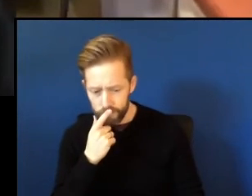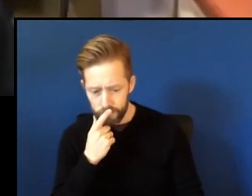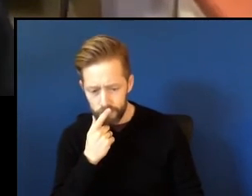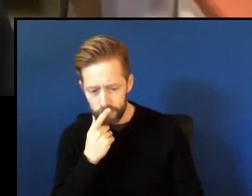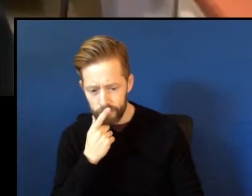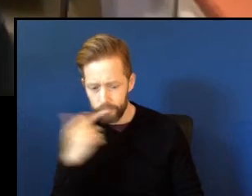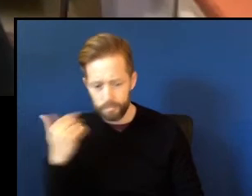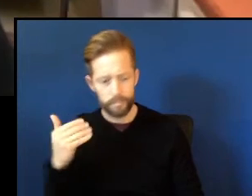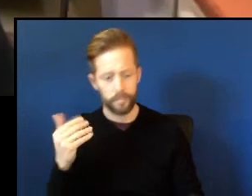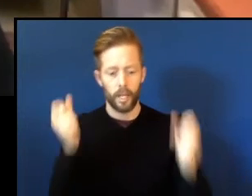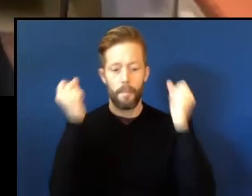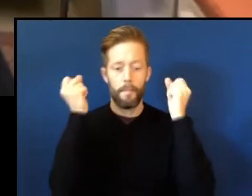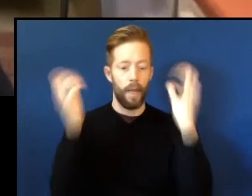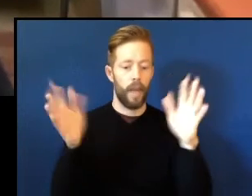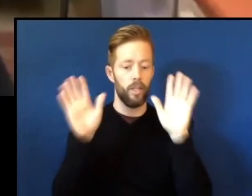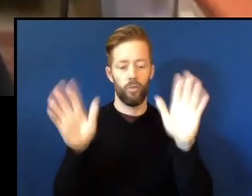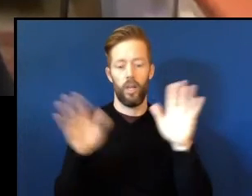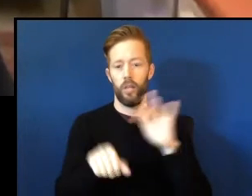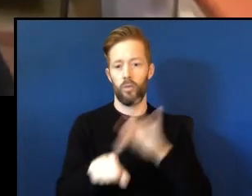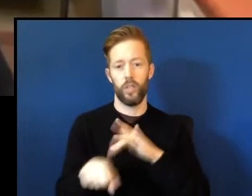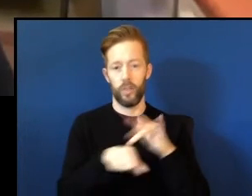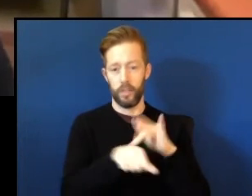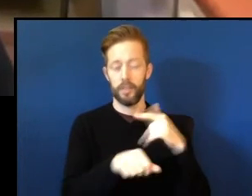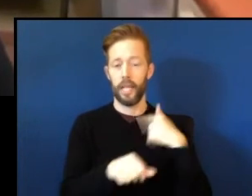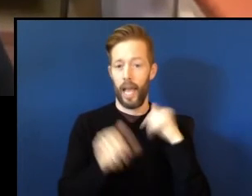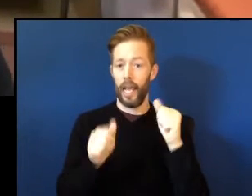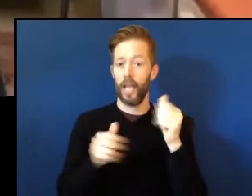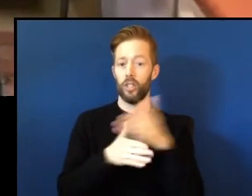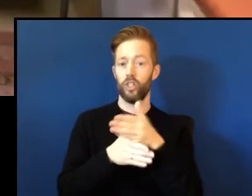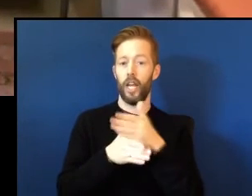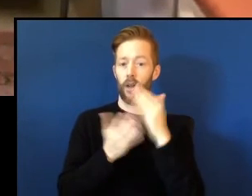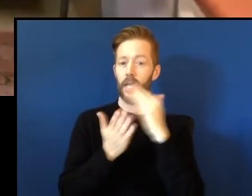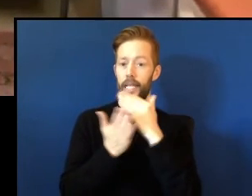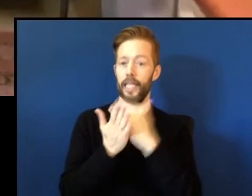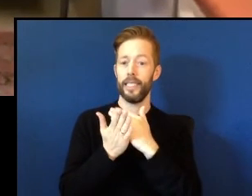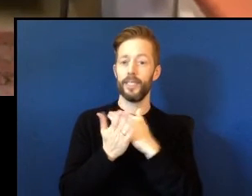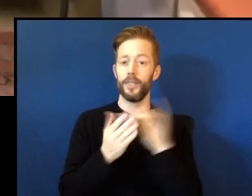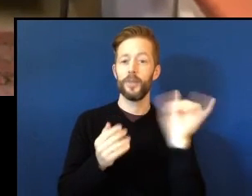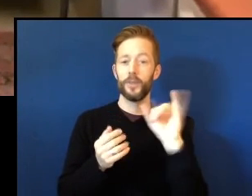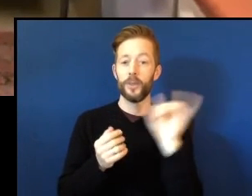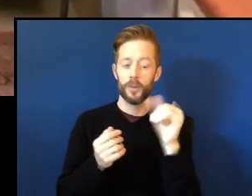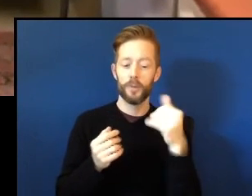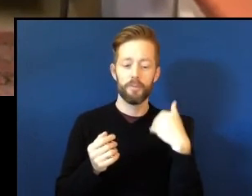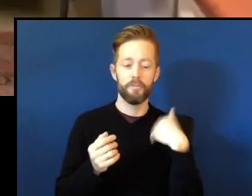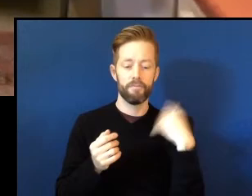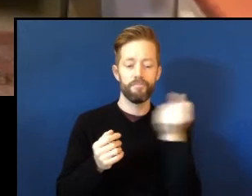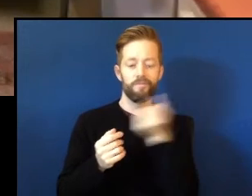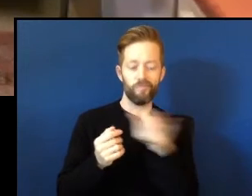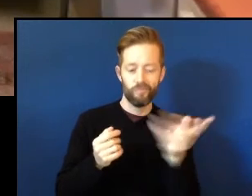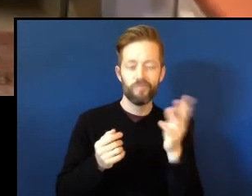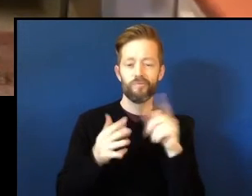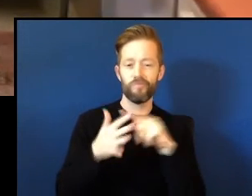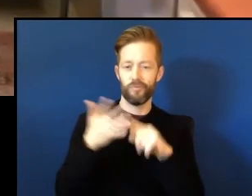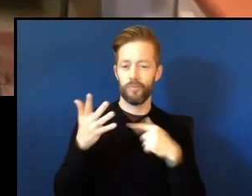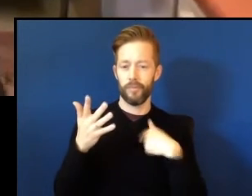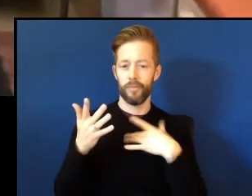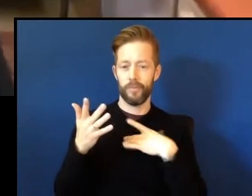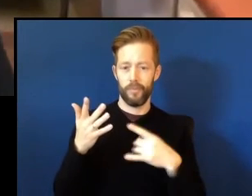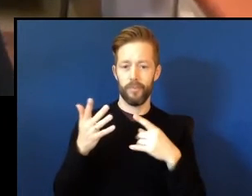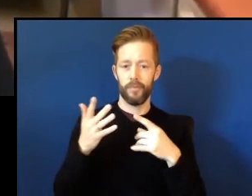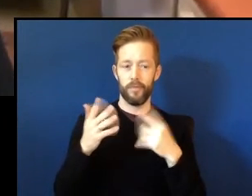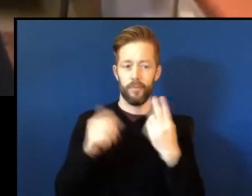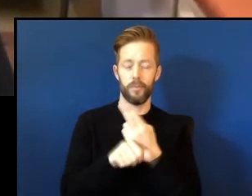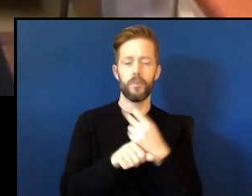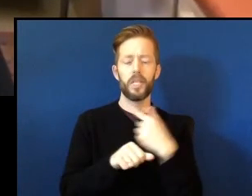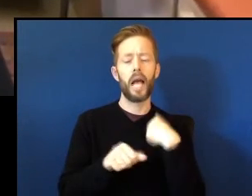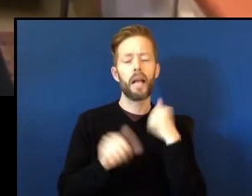many great resources. And I can share a list too. I have a number of places that I like to go to, but I can name